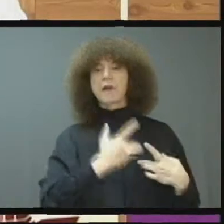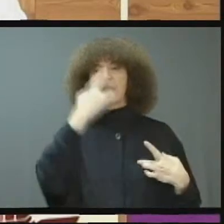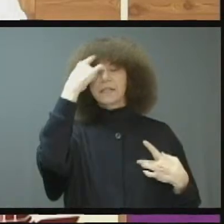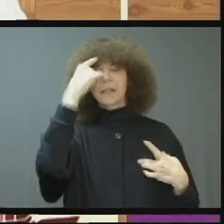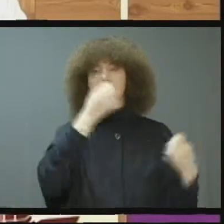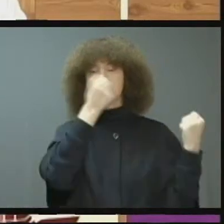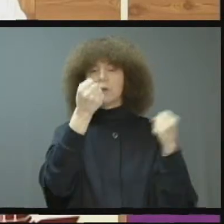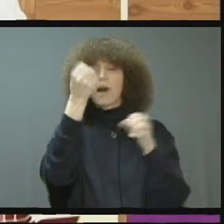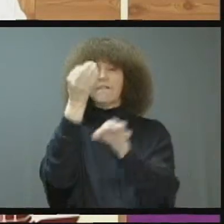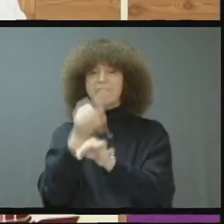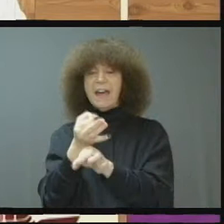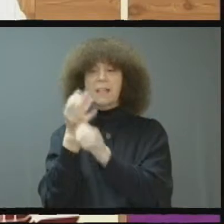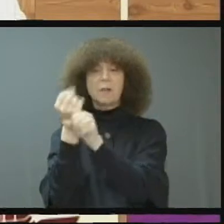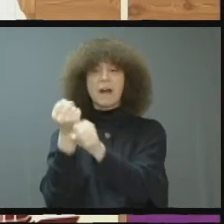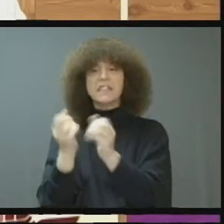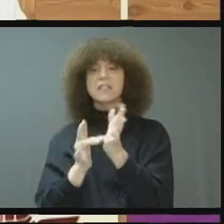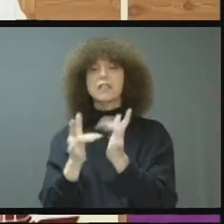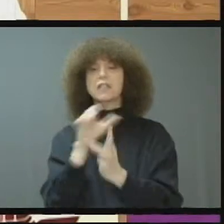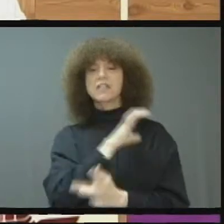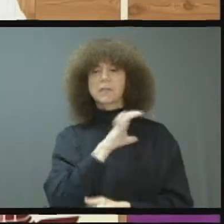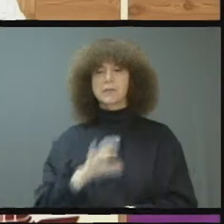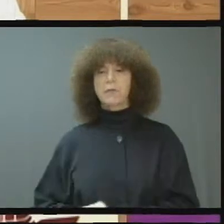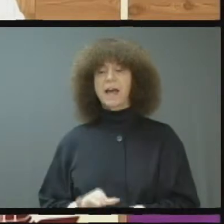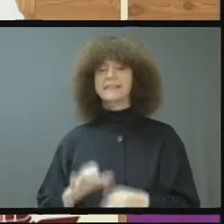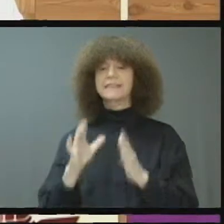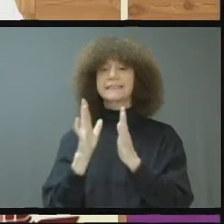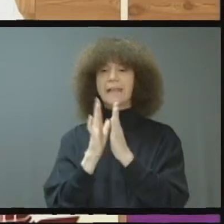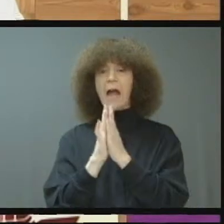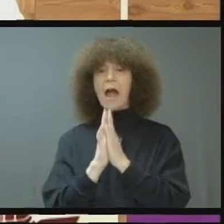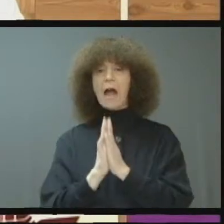and minds in Christ Jesus. Amen.